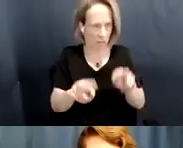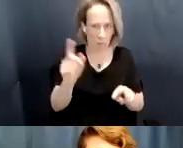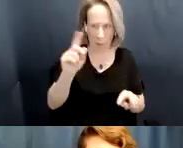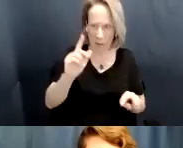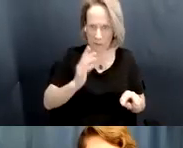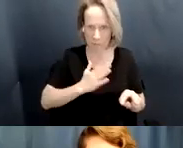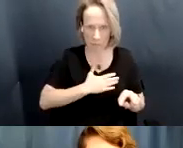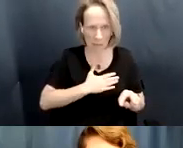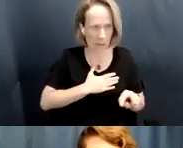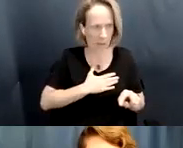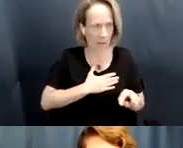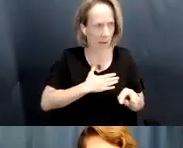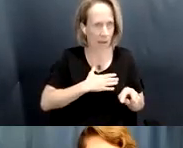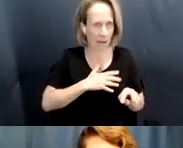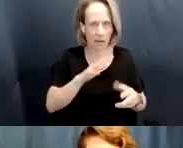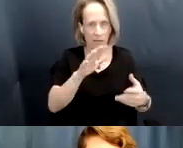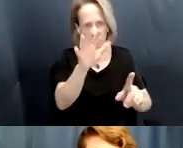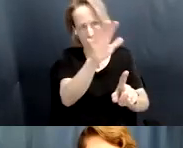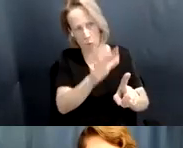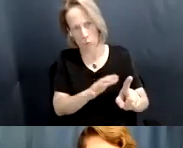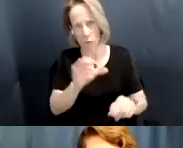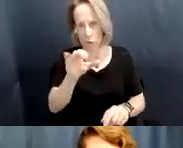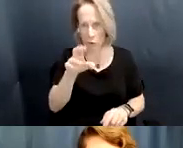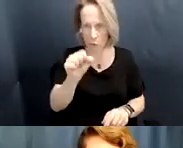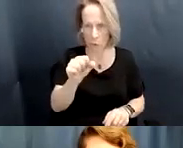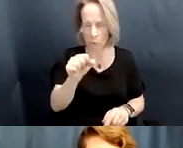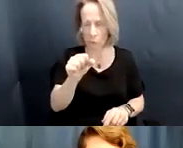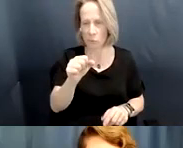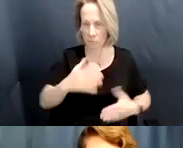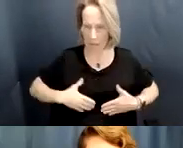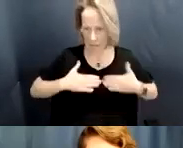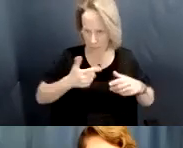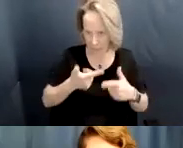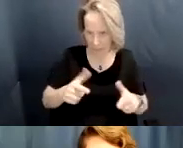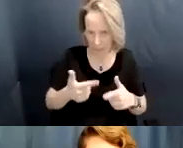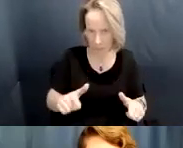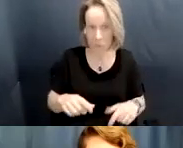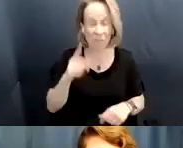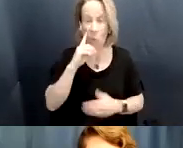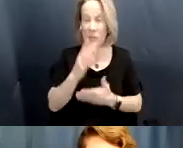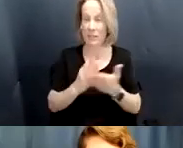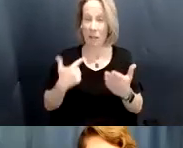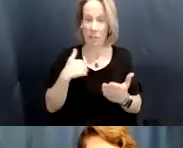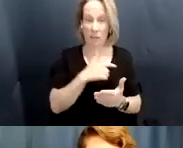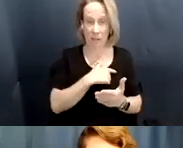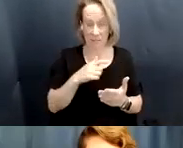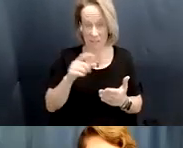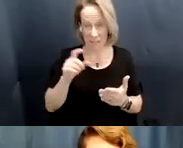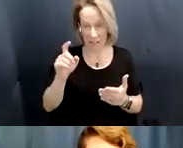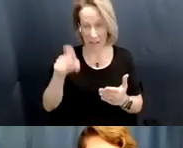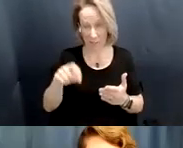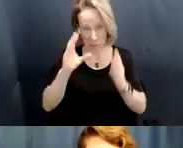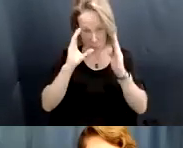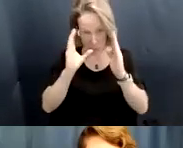that nonverbal communication. For some of us, this prolonged split of attention creates a perplexing sense of being